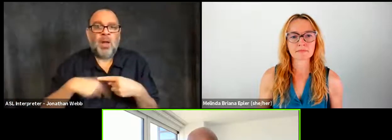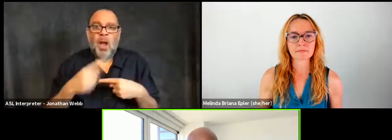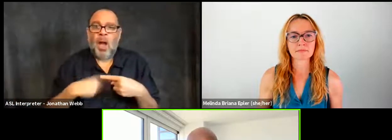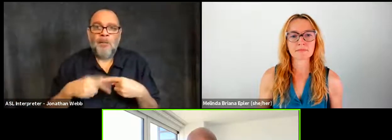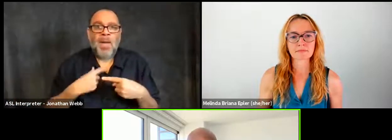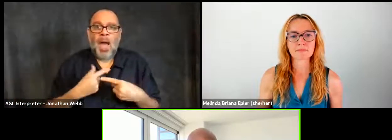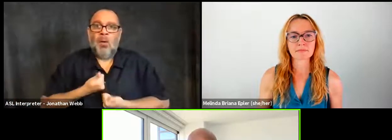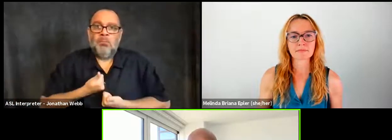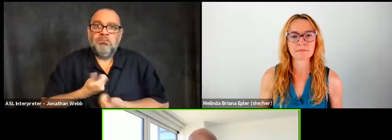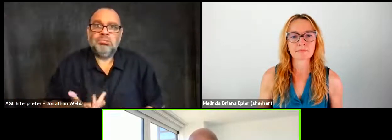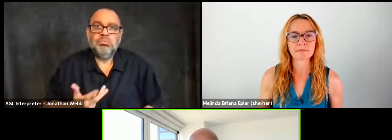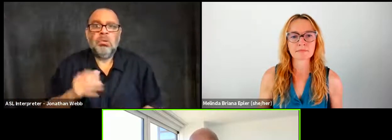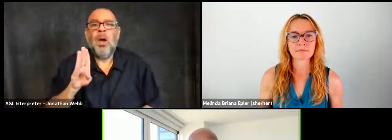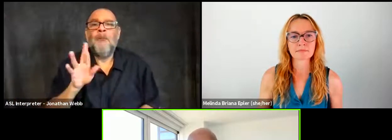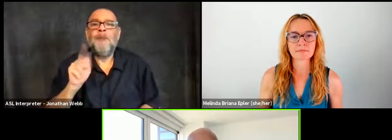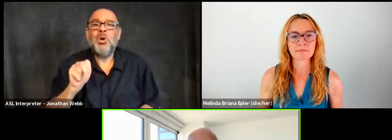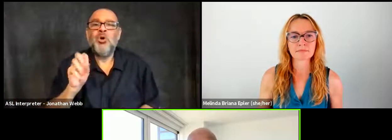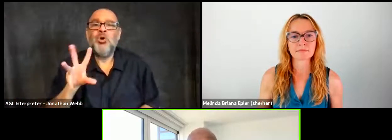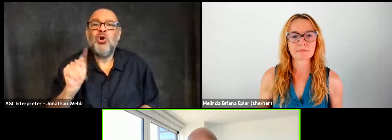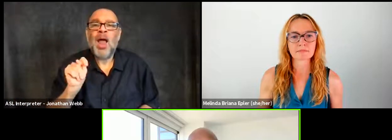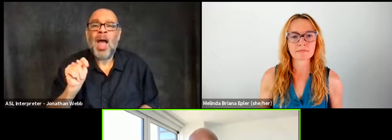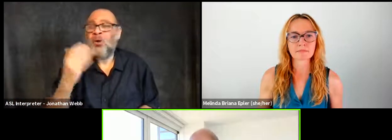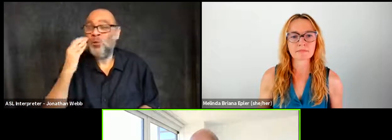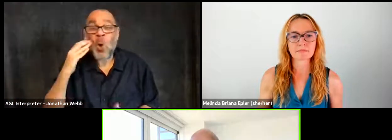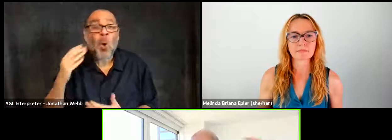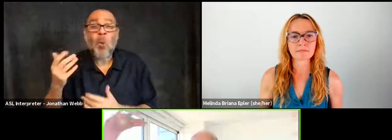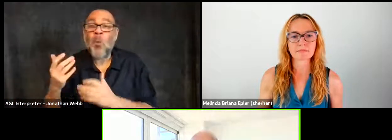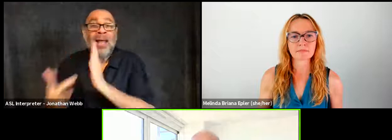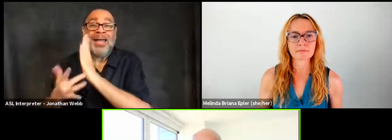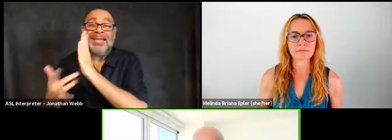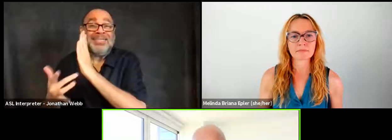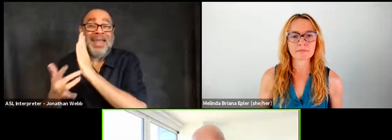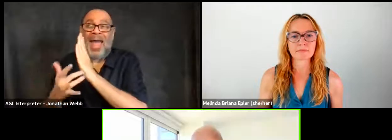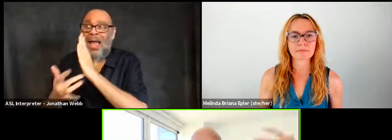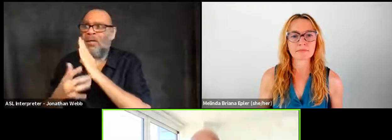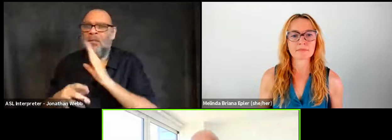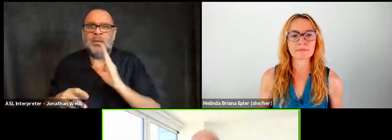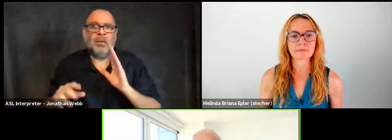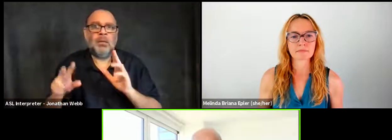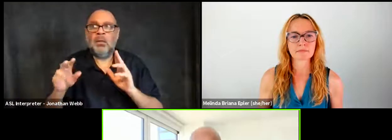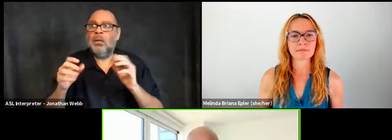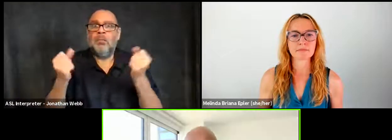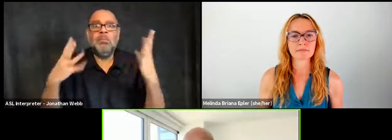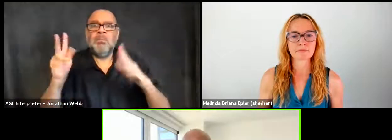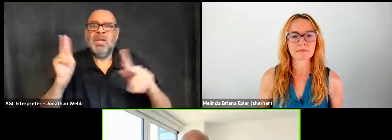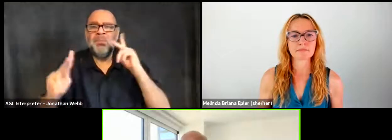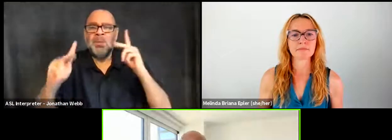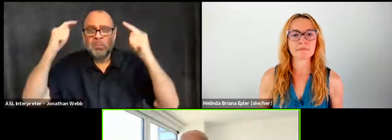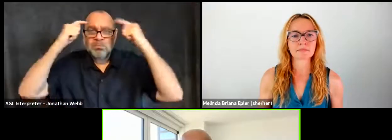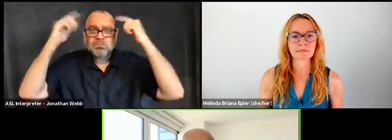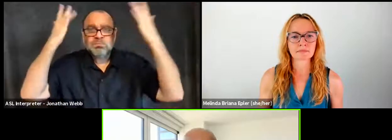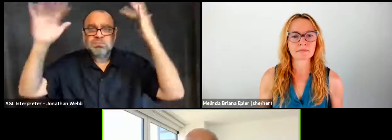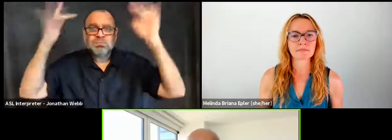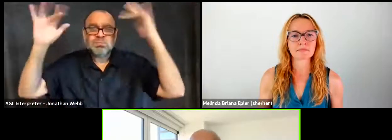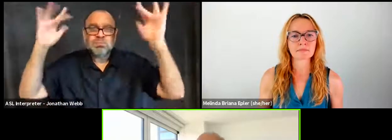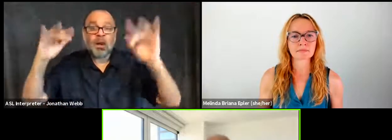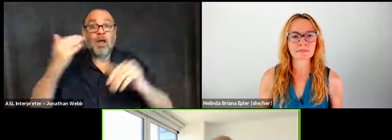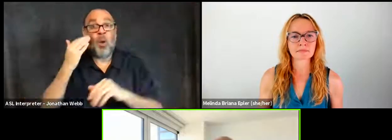smart people in tech. And when I came out here in 2012, the big movement was mindfulness and wellness, right?